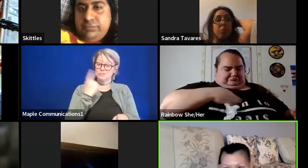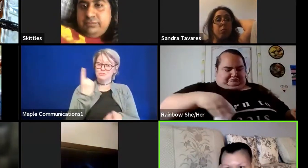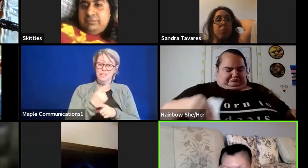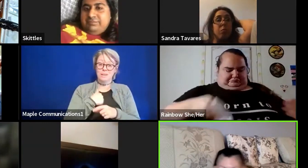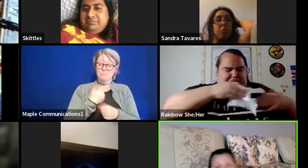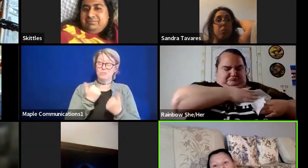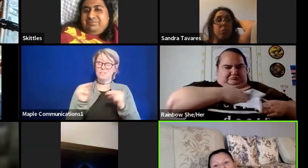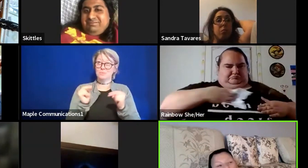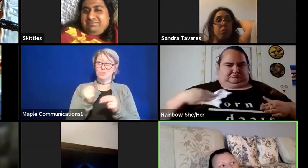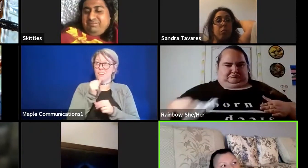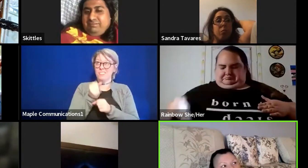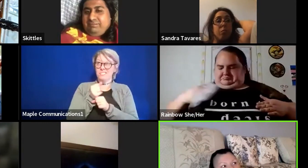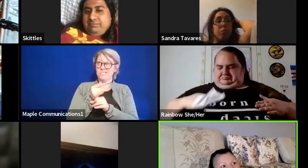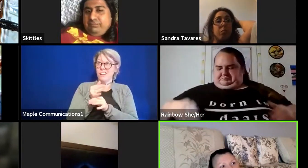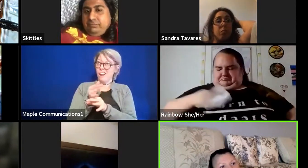neutral.